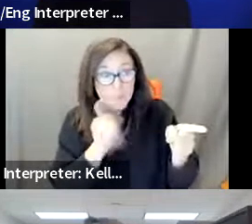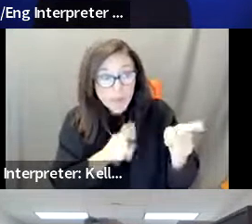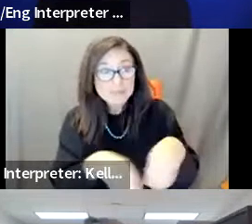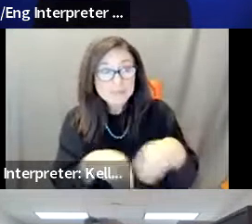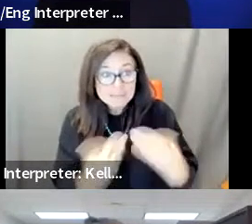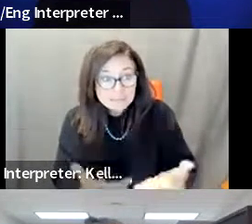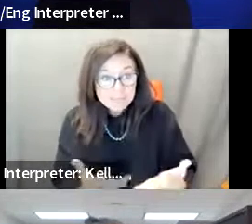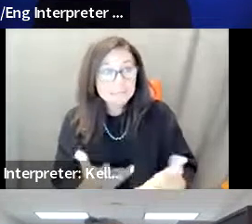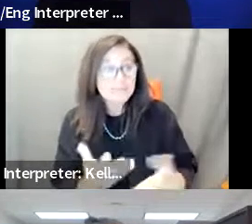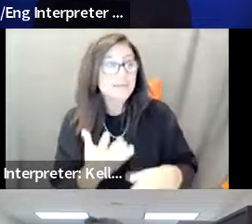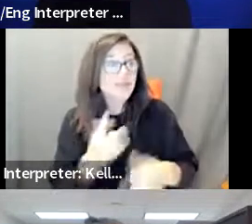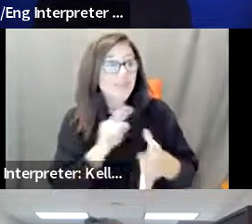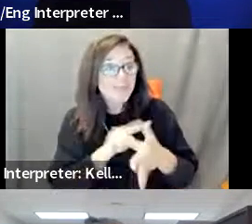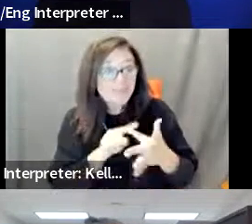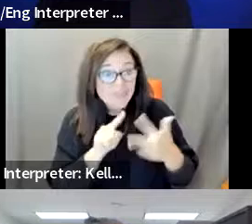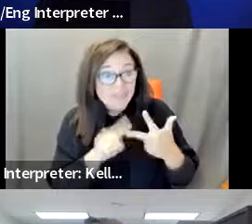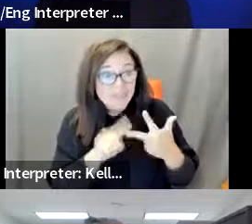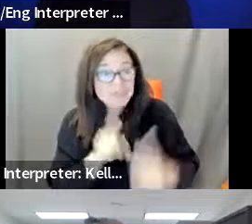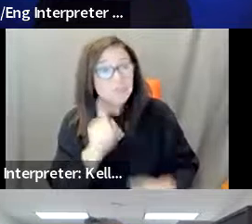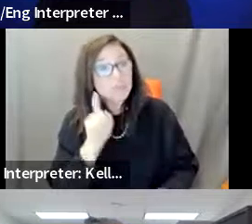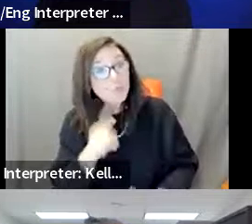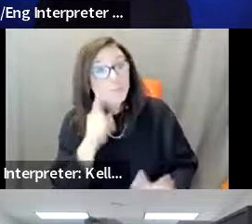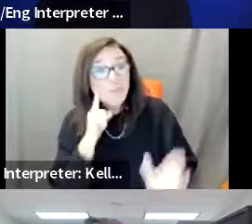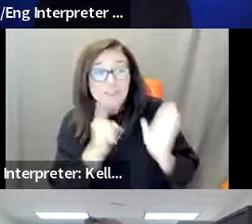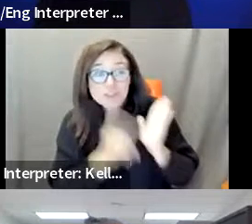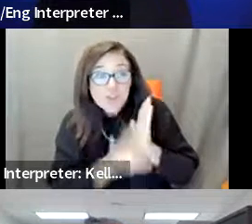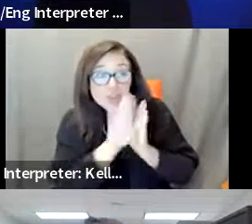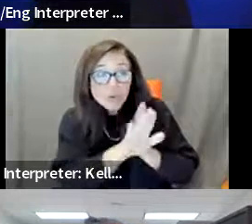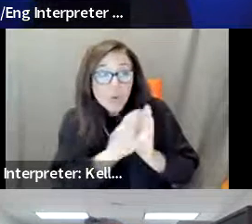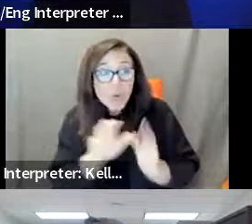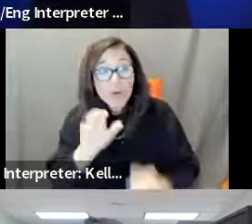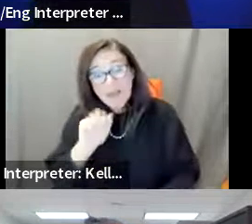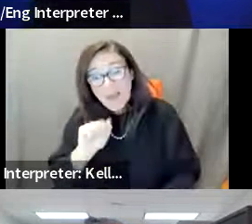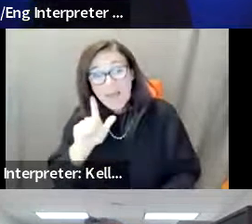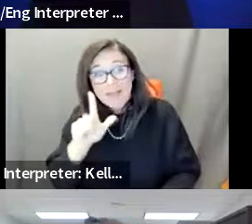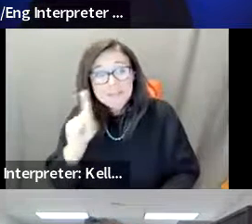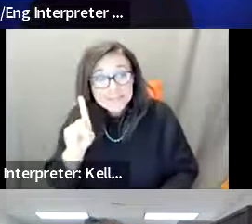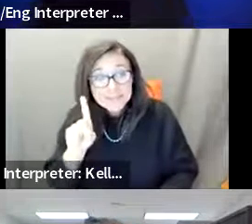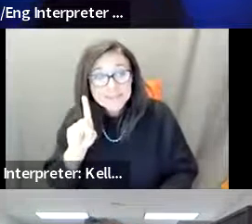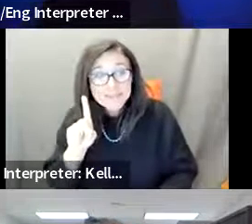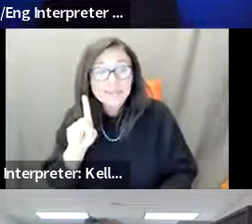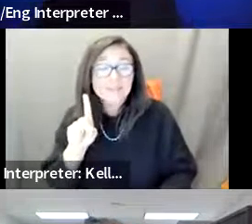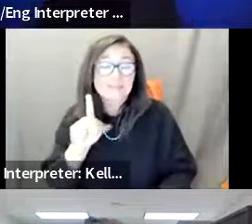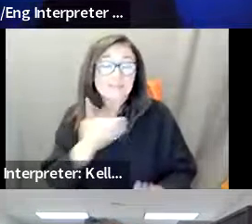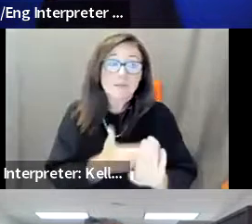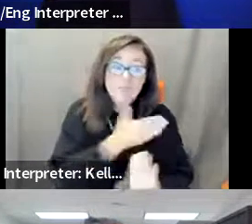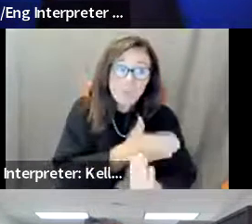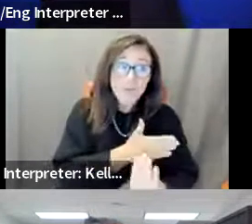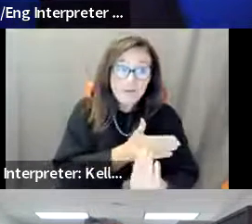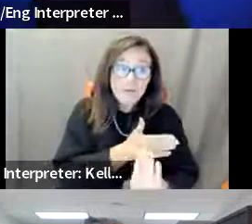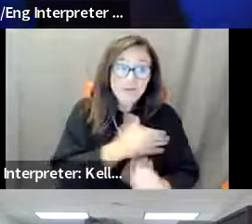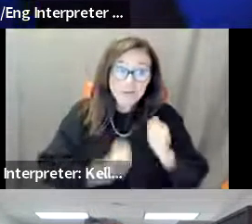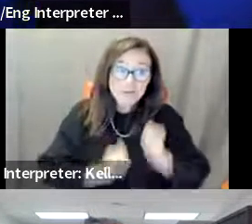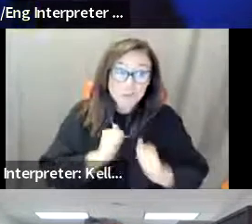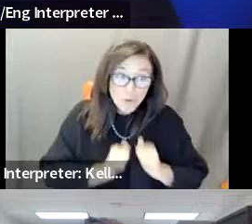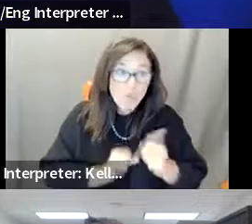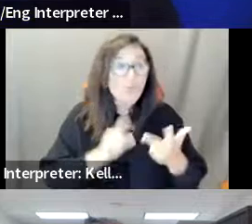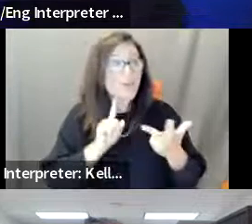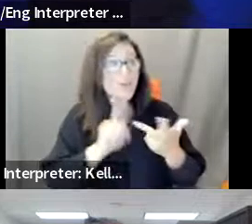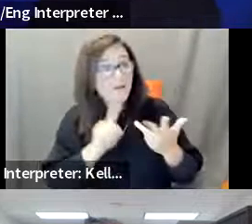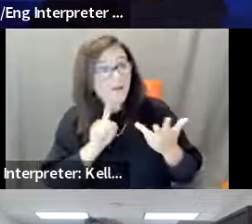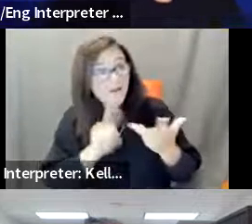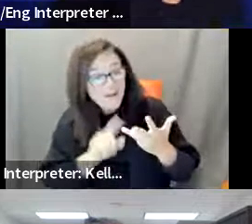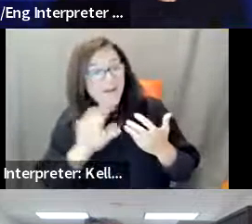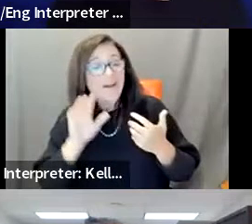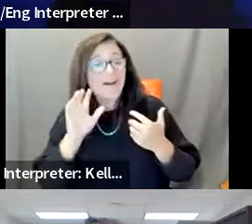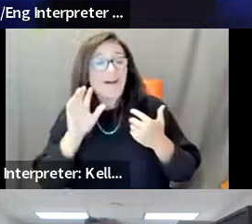your, assistive listening devices before our production so that that they're working, sort of things like that. And so I